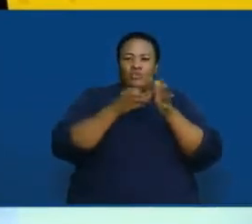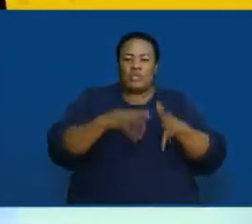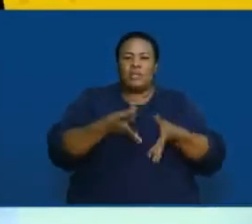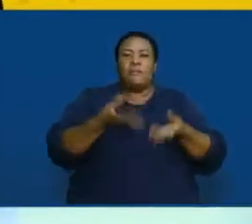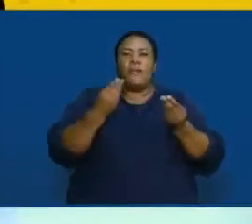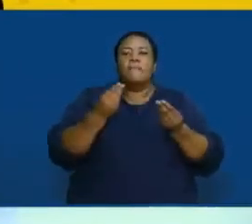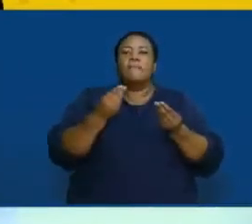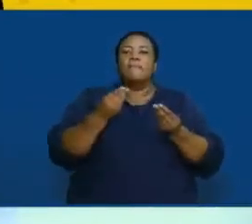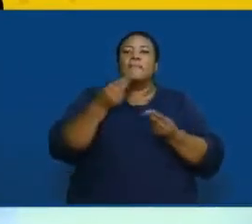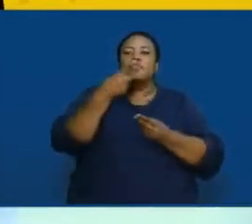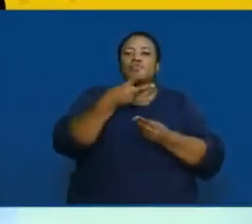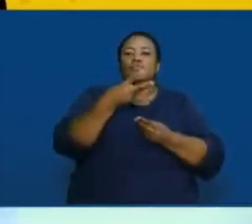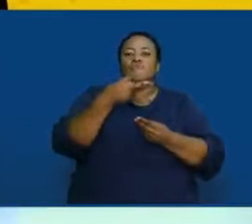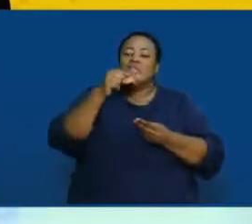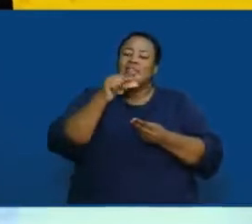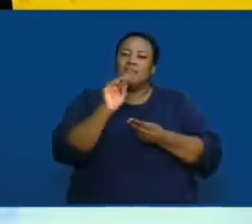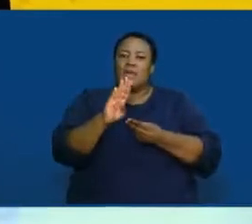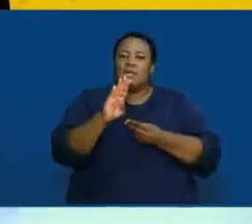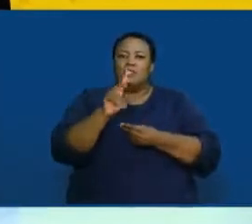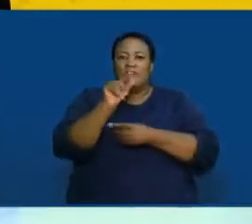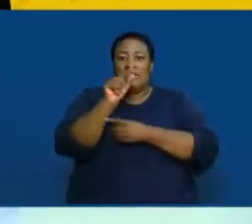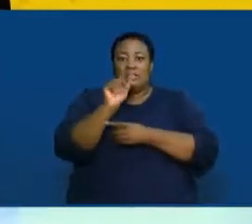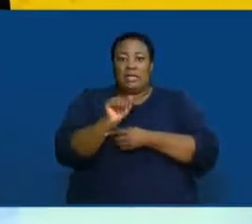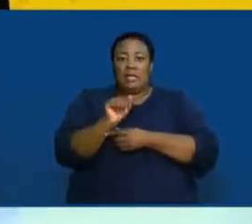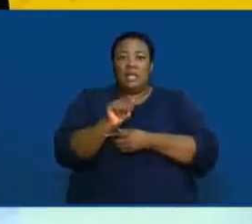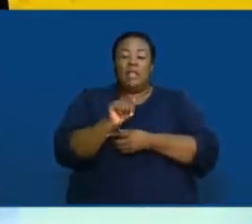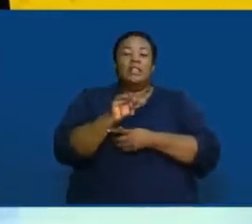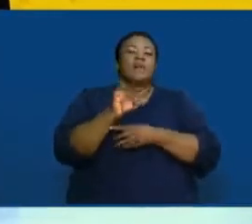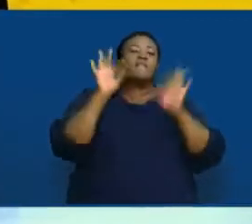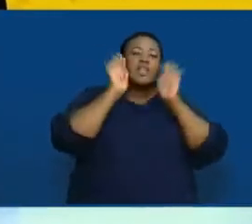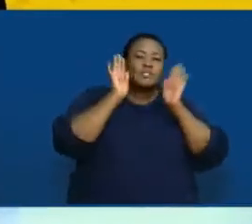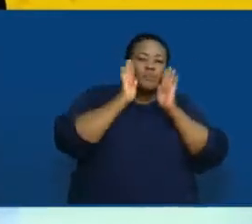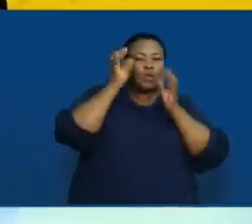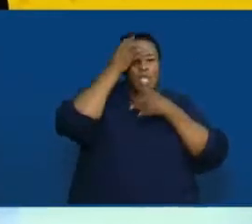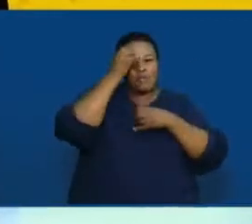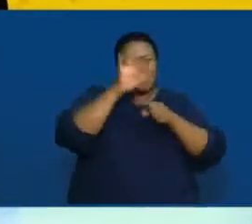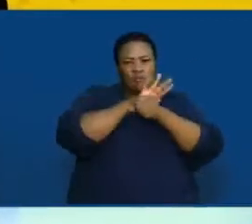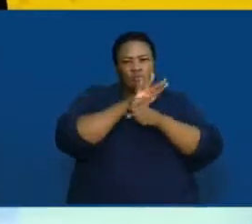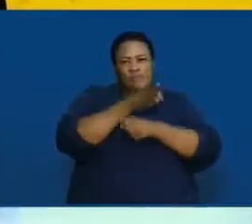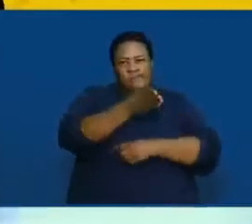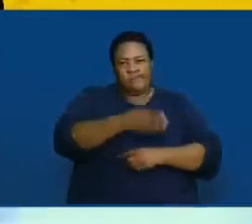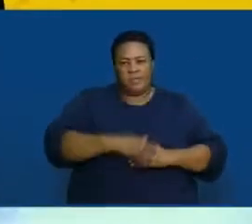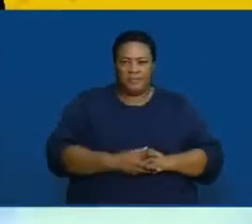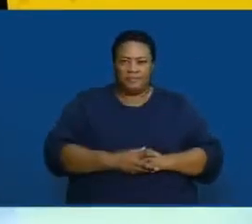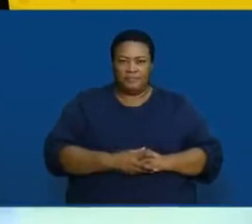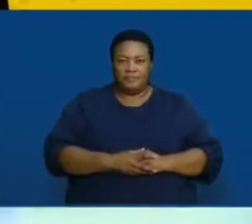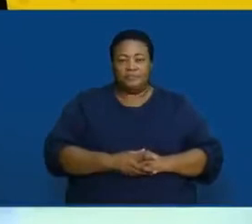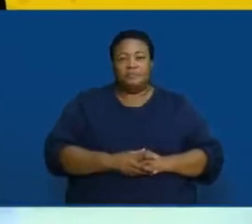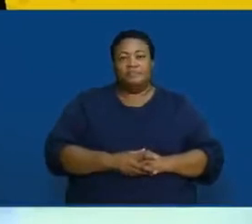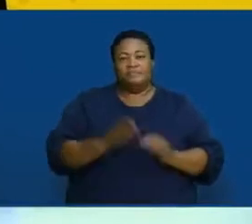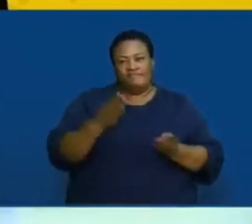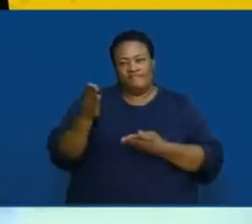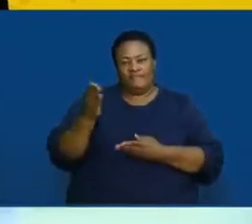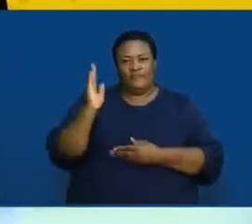win 2 gigs of data. So head on over to our Facebook page and all of the details will be there. Enough talking from my